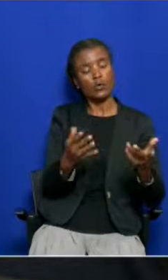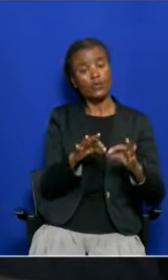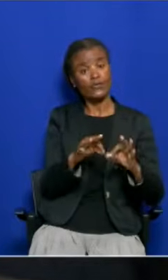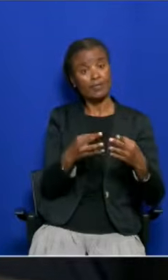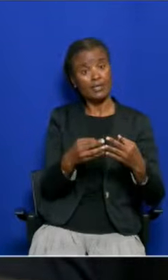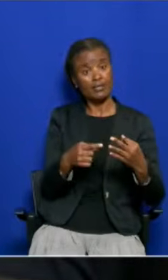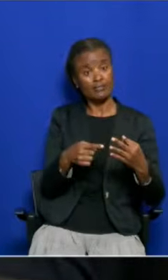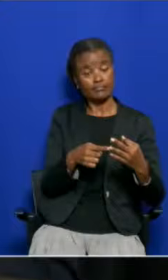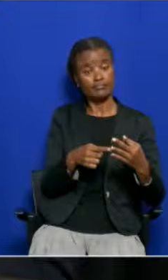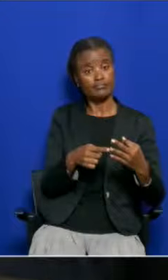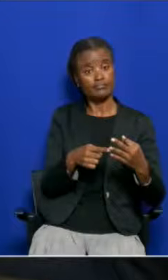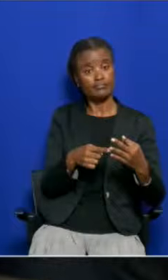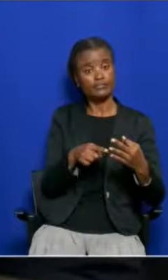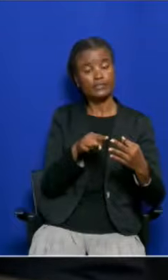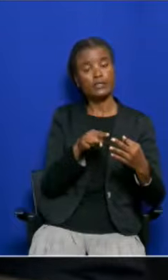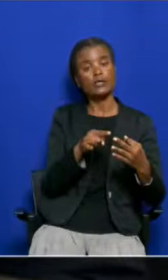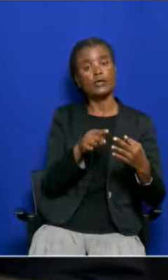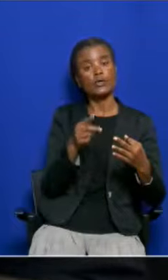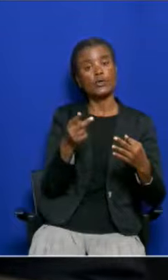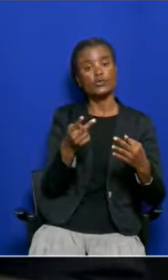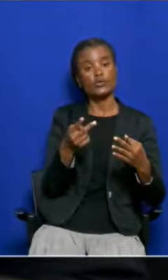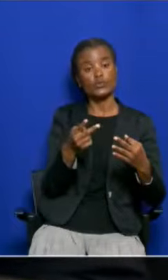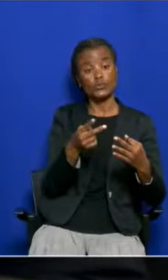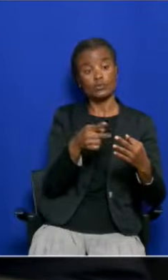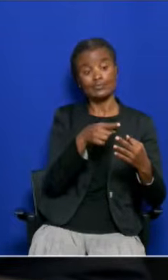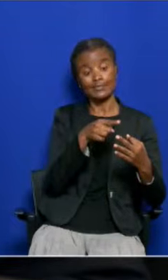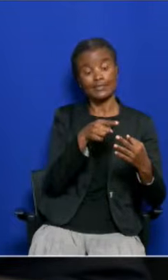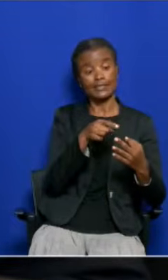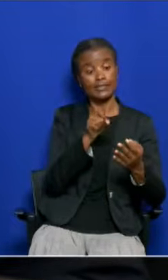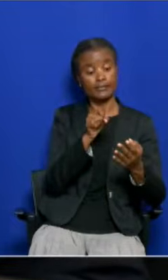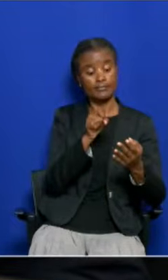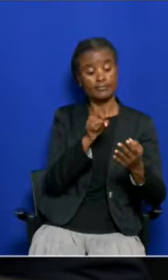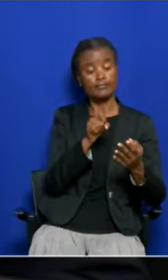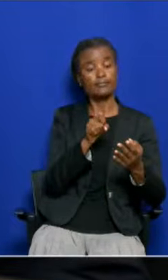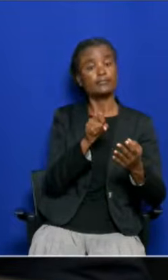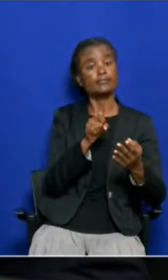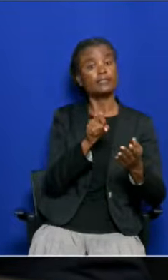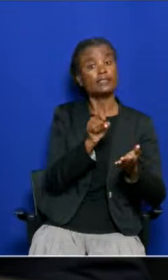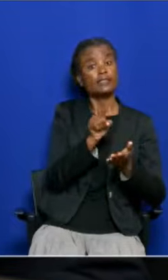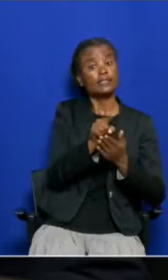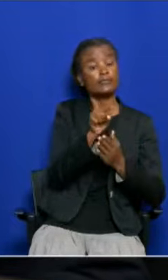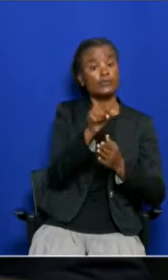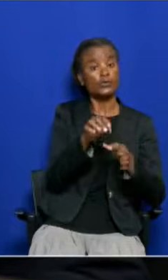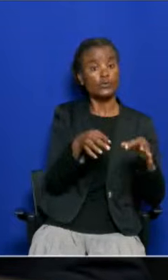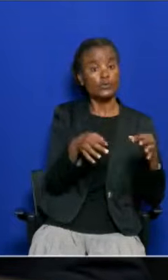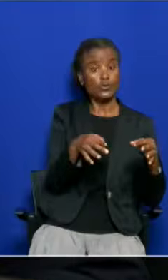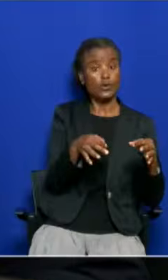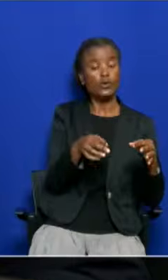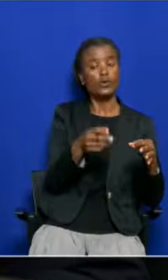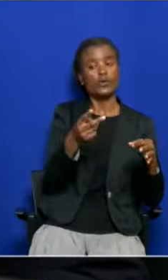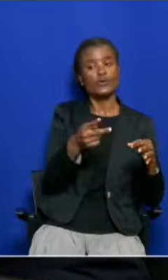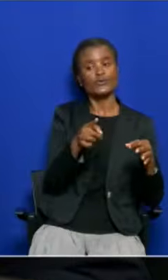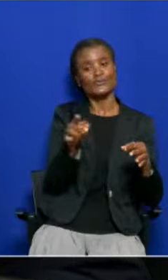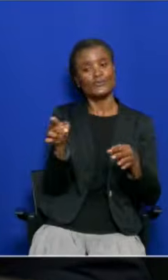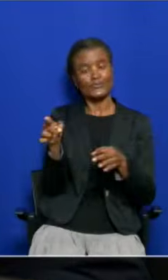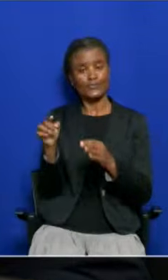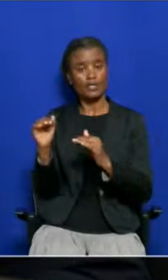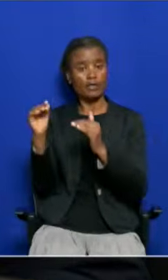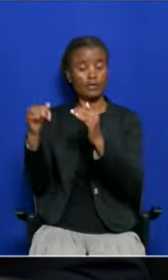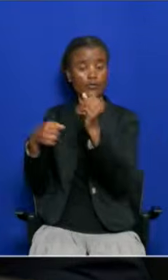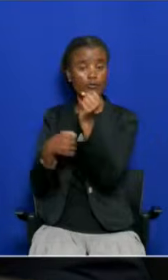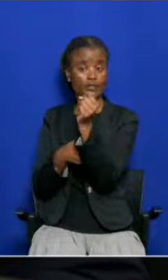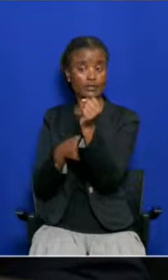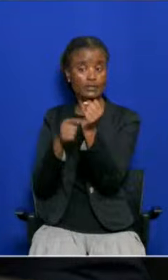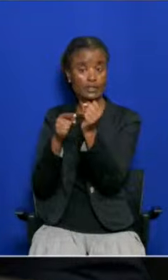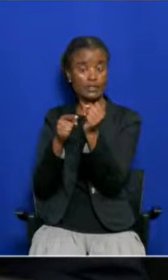in addition to giving you this document, also had a meeting with the highest officers and conveyed that information to them, is what you